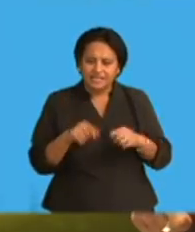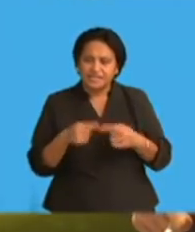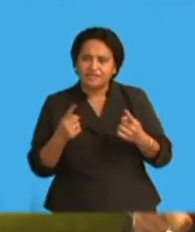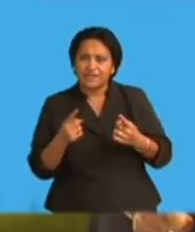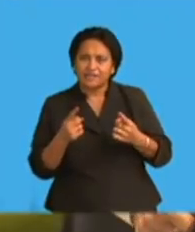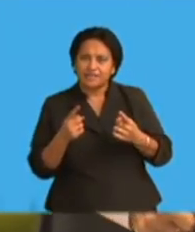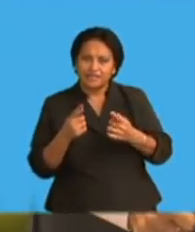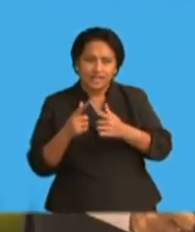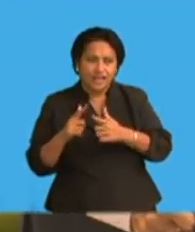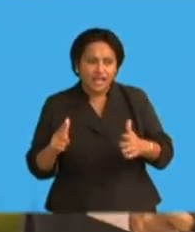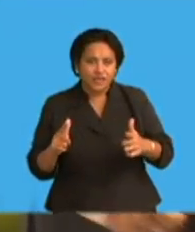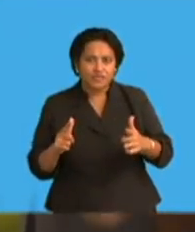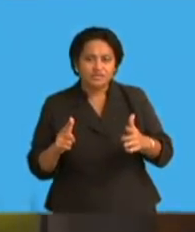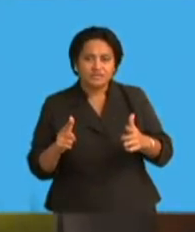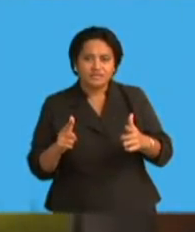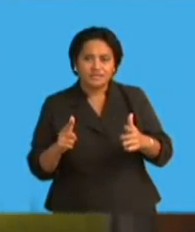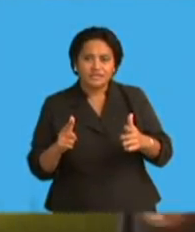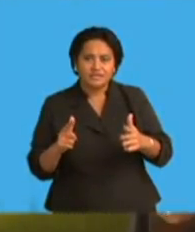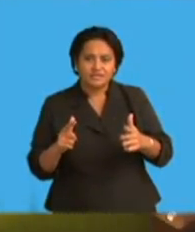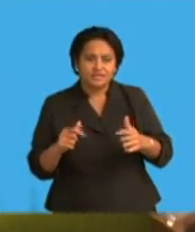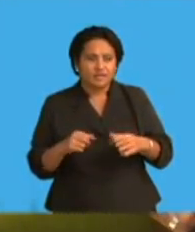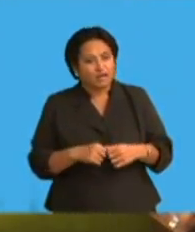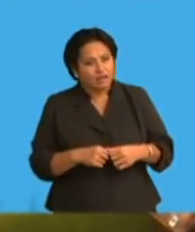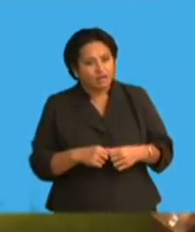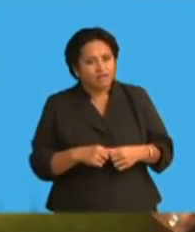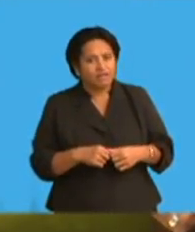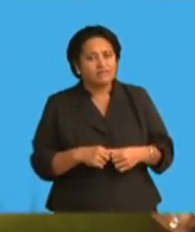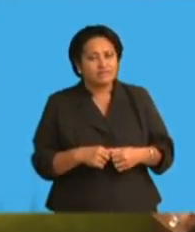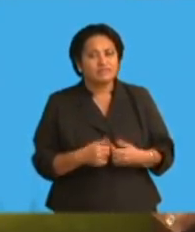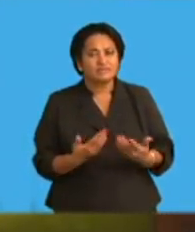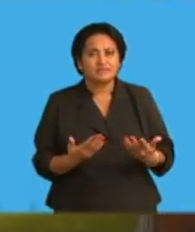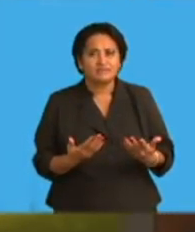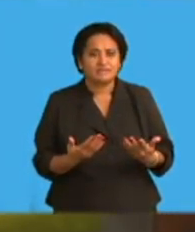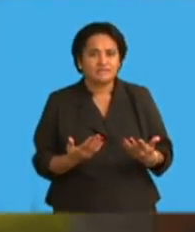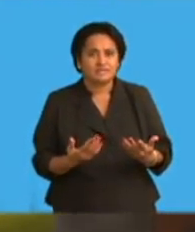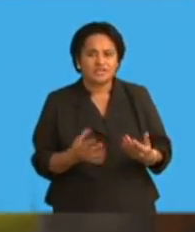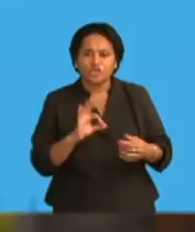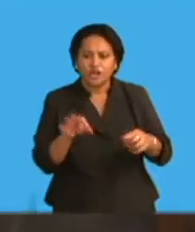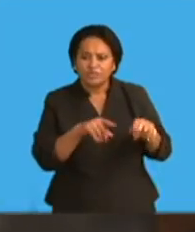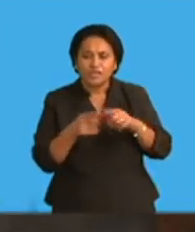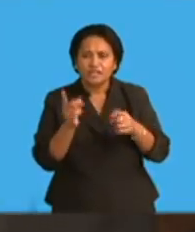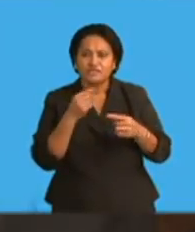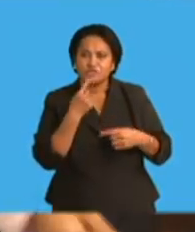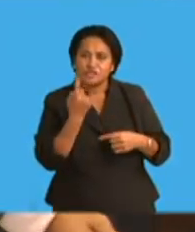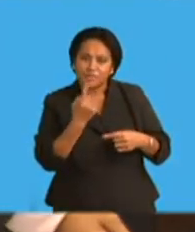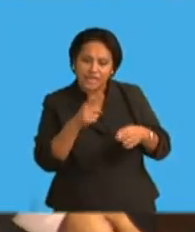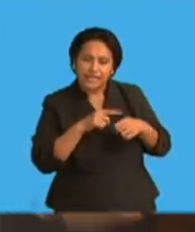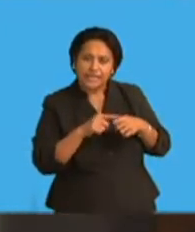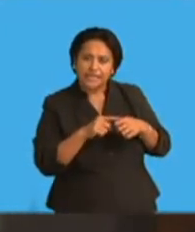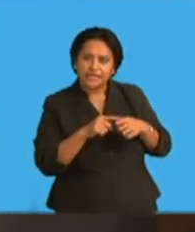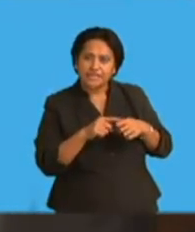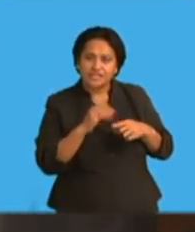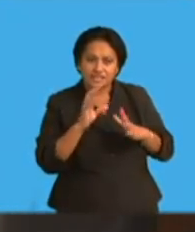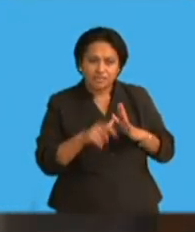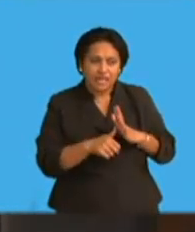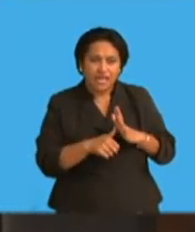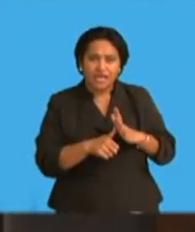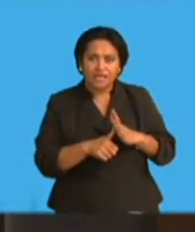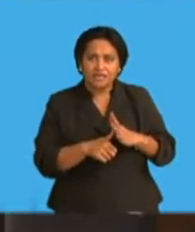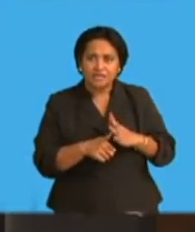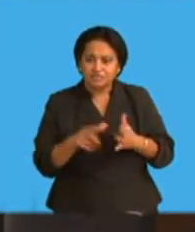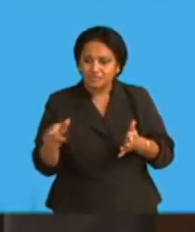something, they have to understand, what language, you don't understand the language I'm speaking. Does not mean English. The only reason he's doing that is because she's